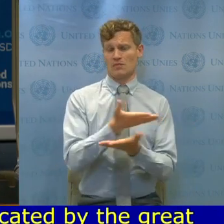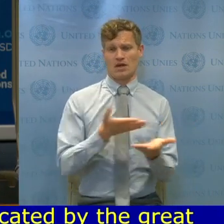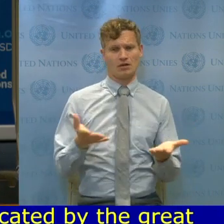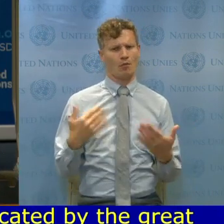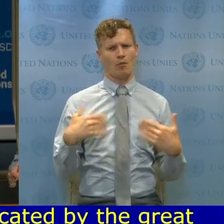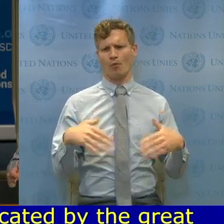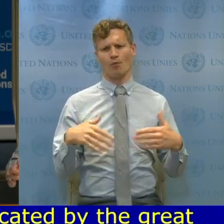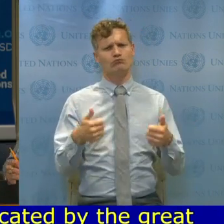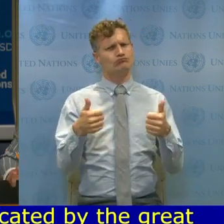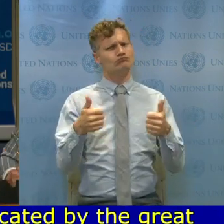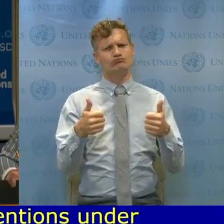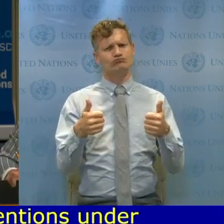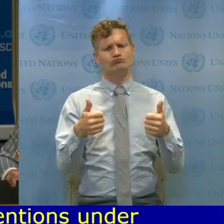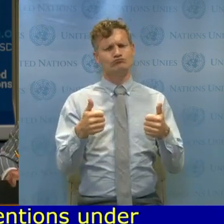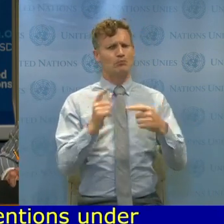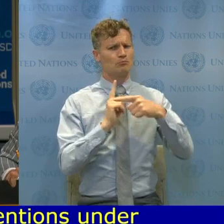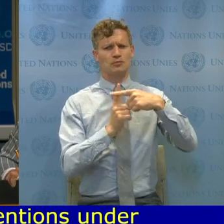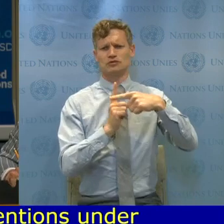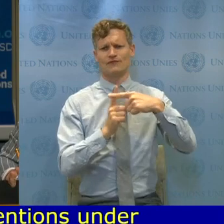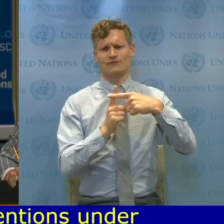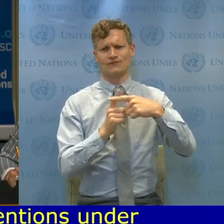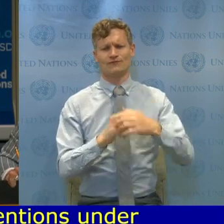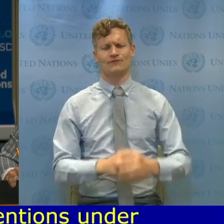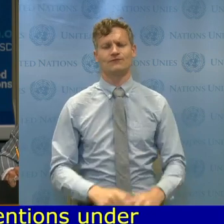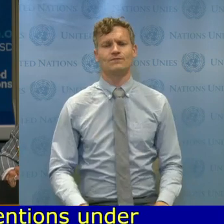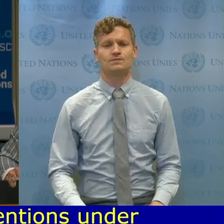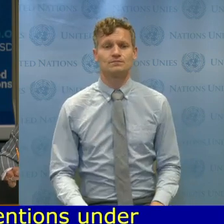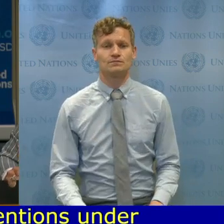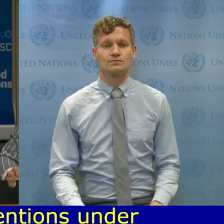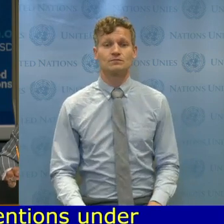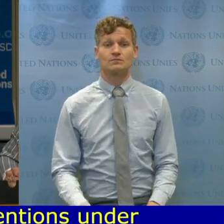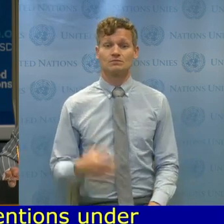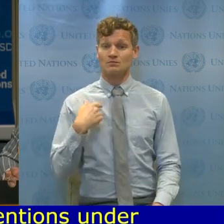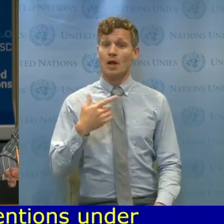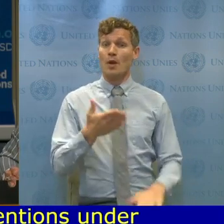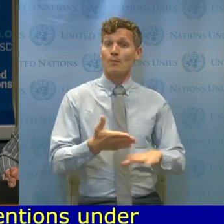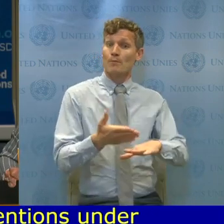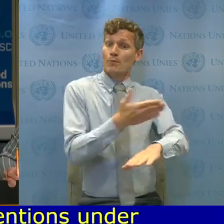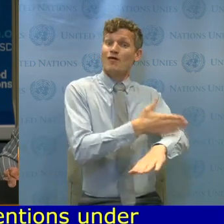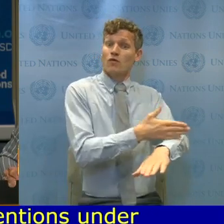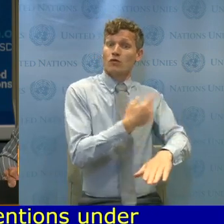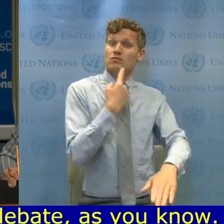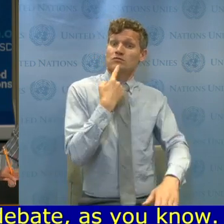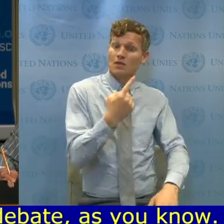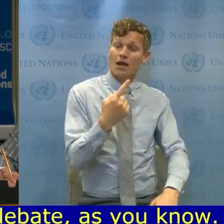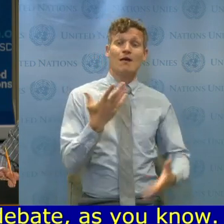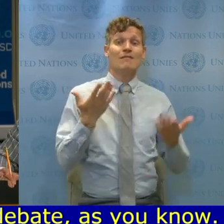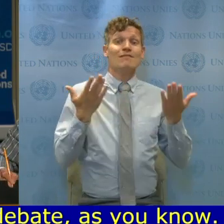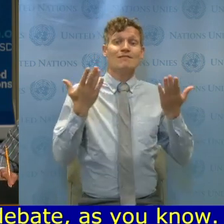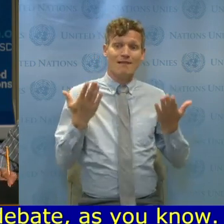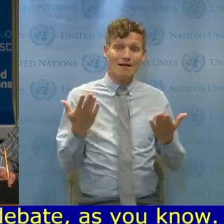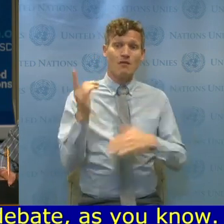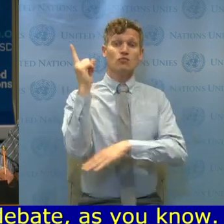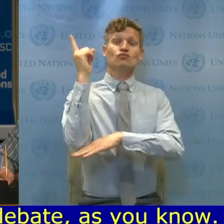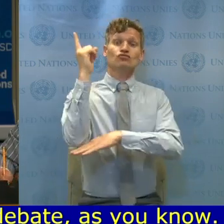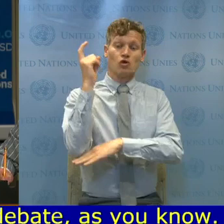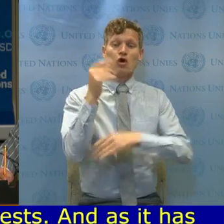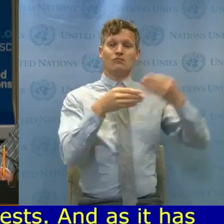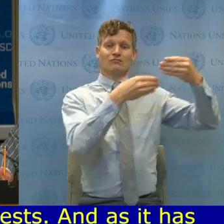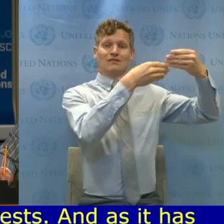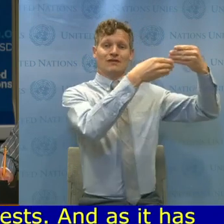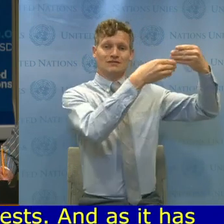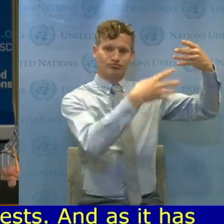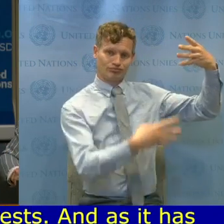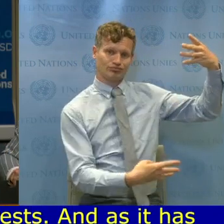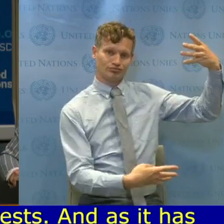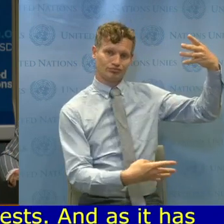and as it has been announced earlier, we will start this afternoon with the list of speakers. Before turning to the